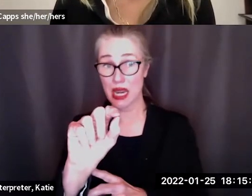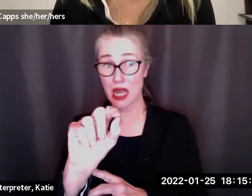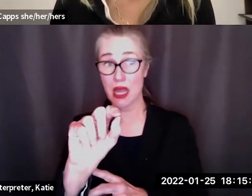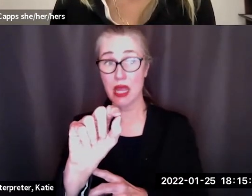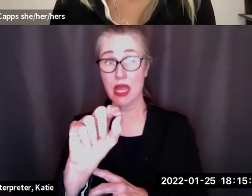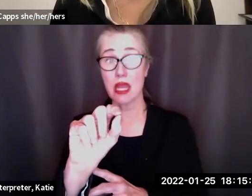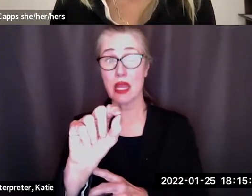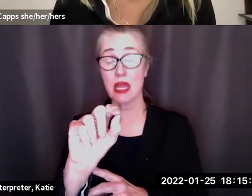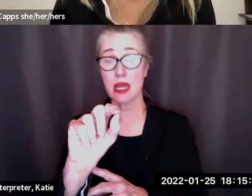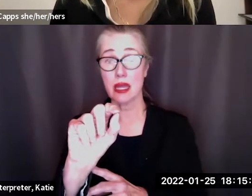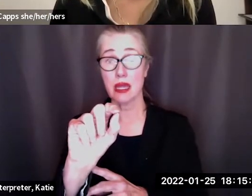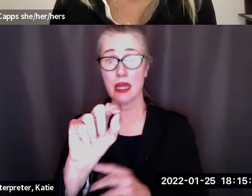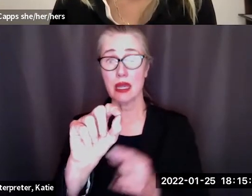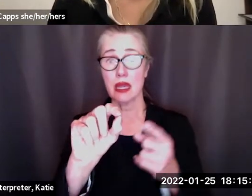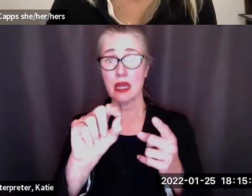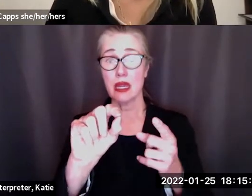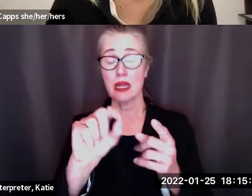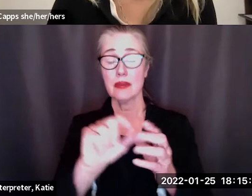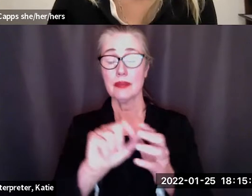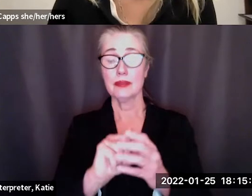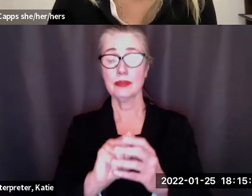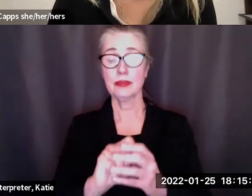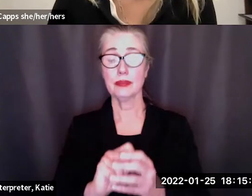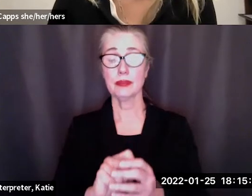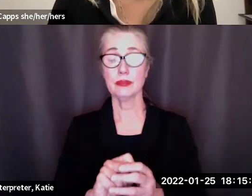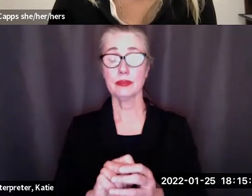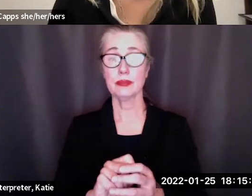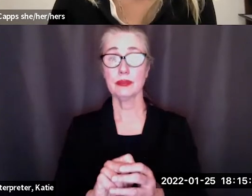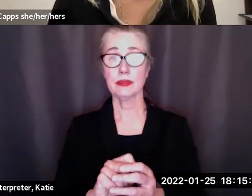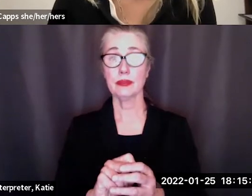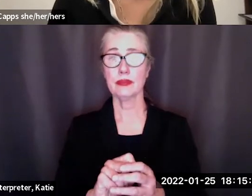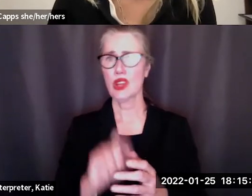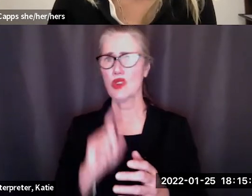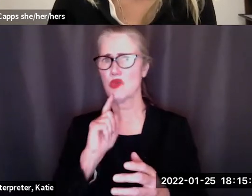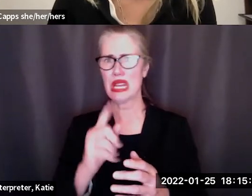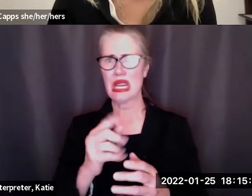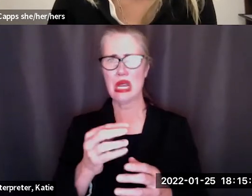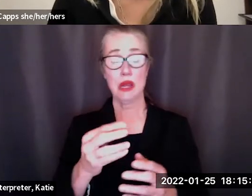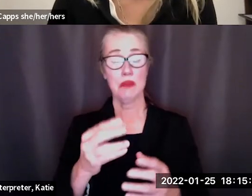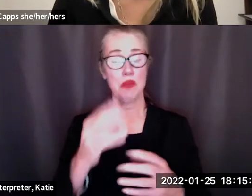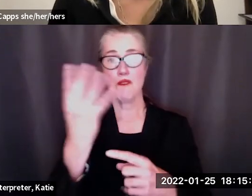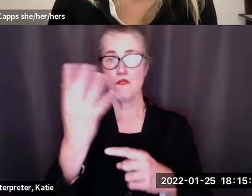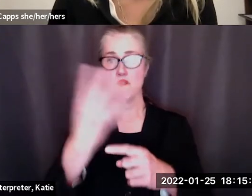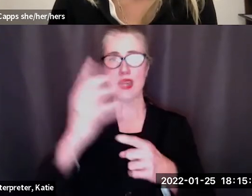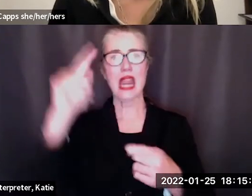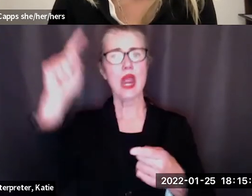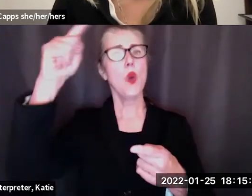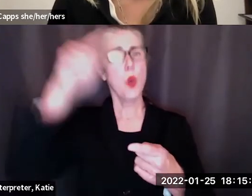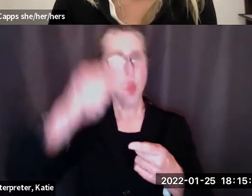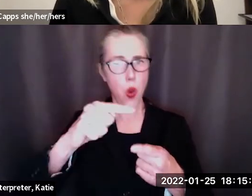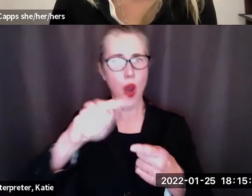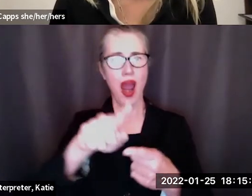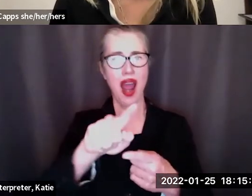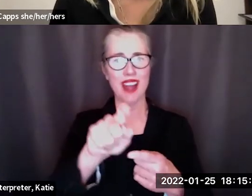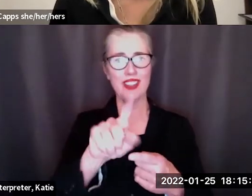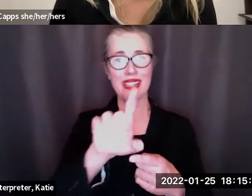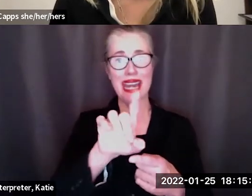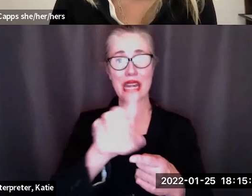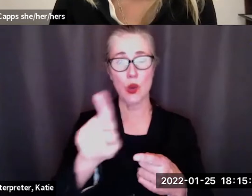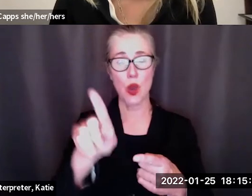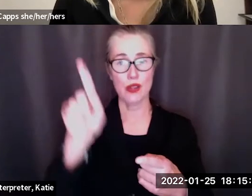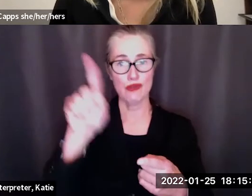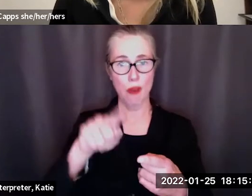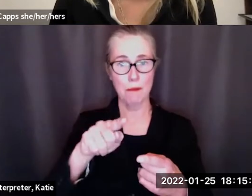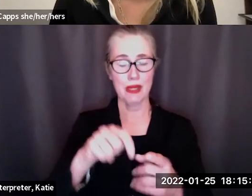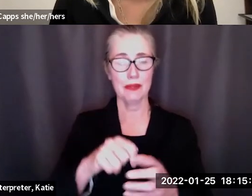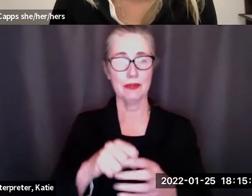matter of really um four days it dropped to 181 cases next slide